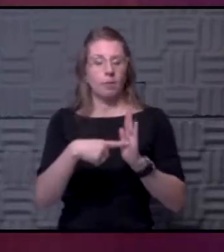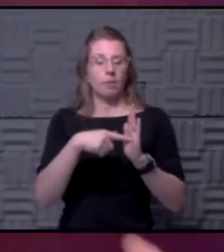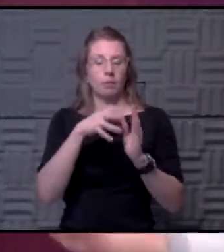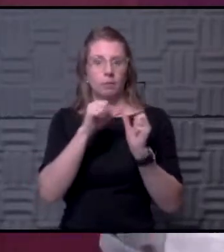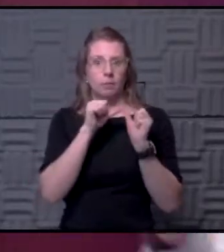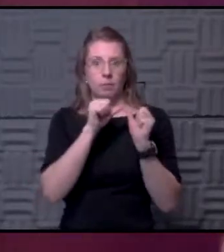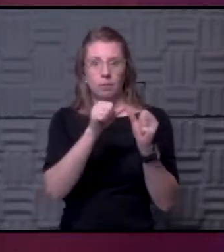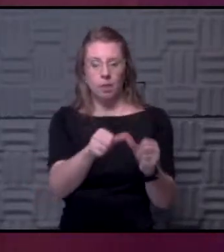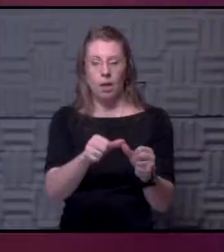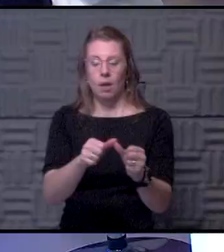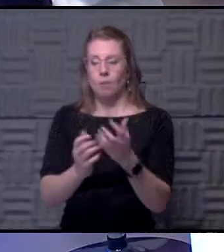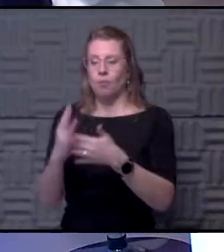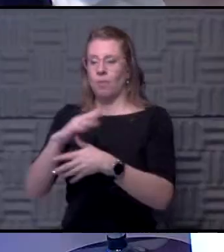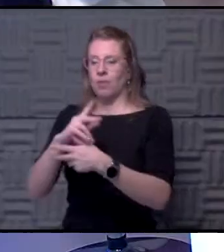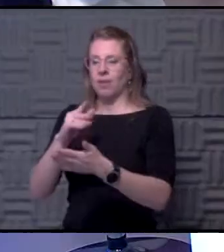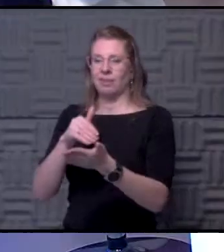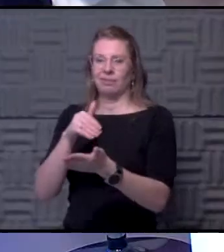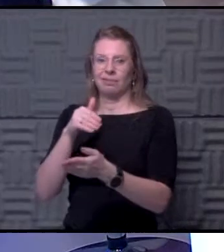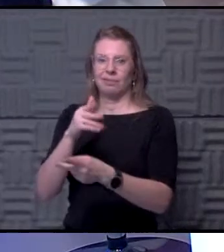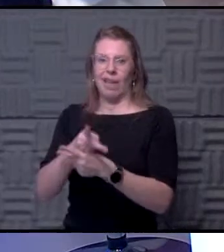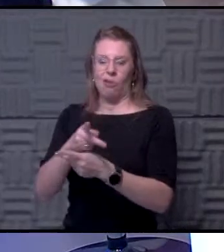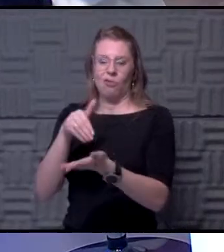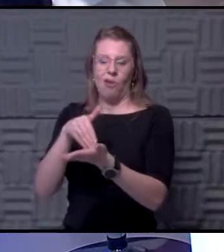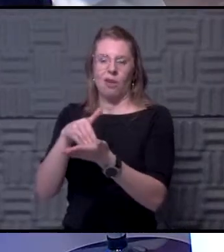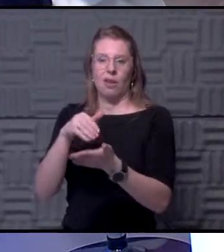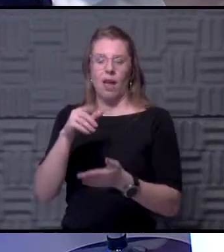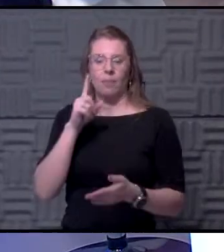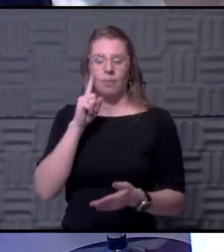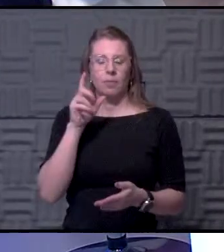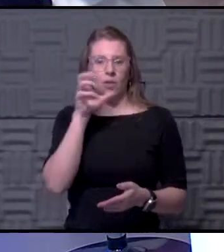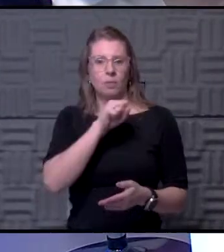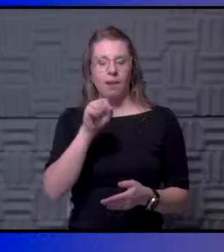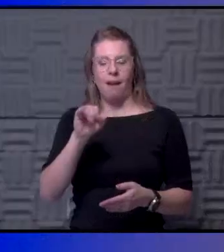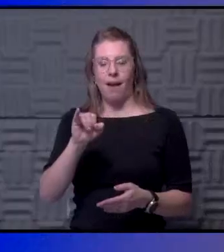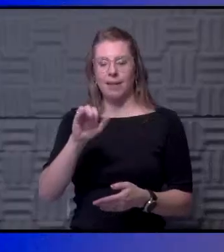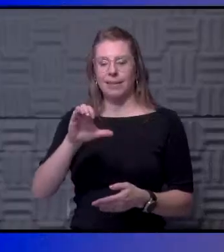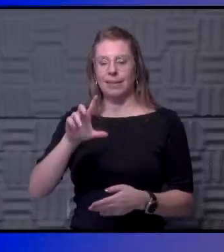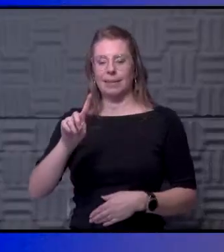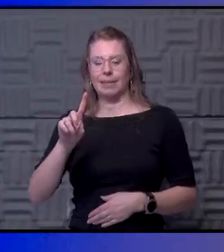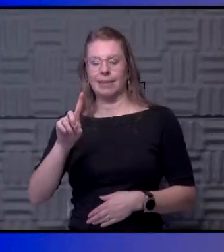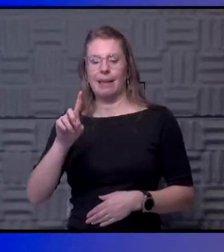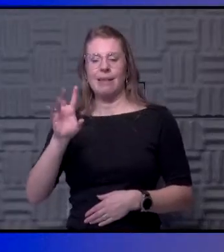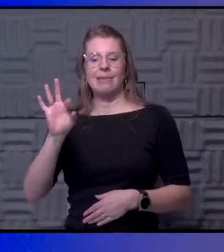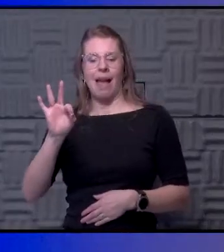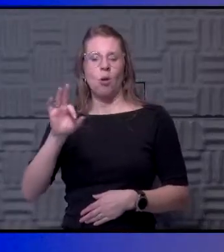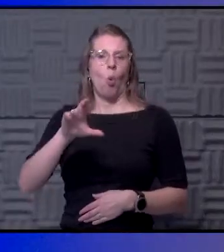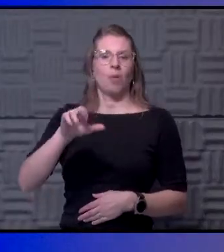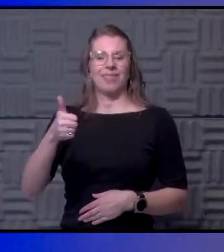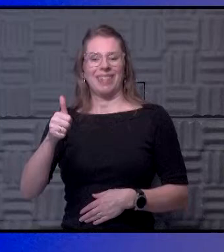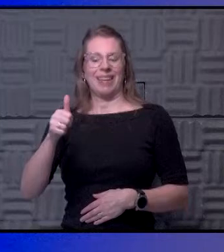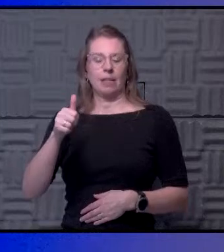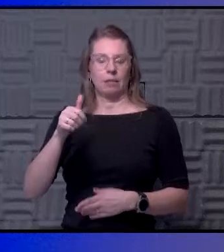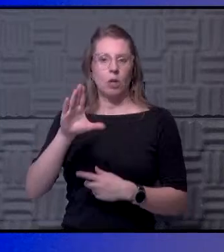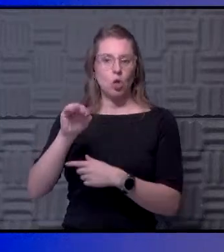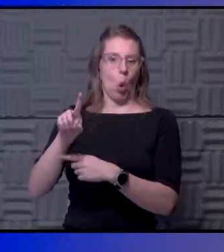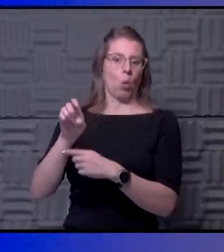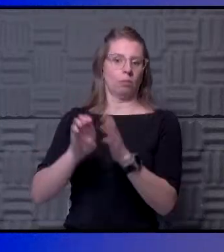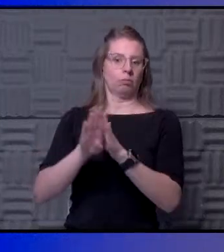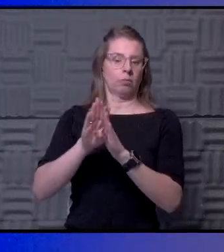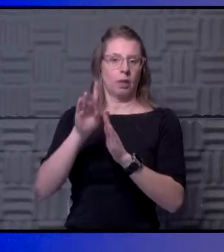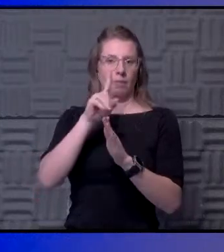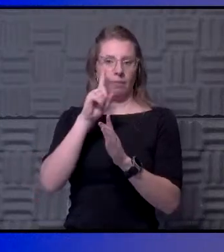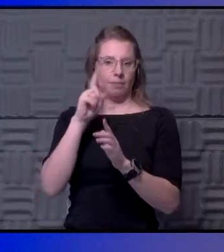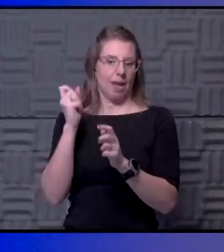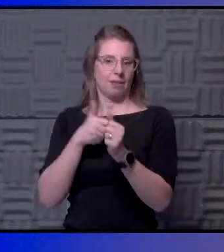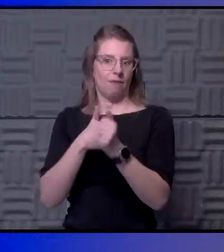care doctors will get pretty good at it. And I would assume you can create an ICD-9 or ICD-10 code for that, so you can code it so that you can then track